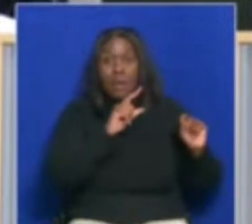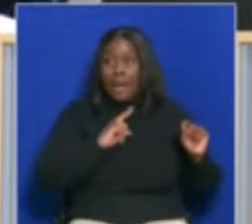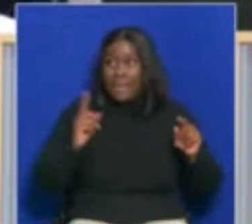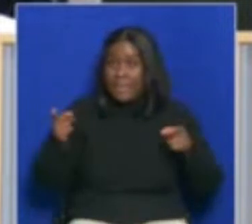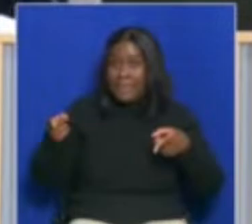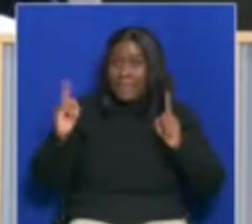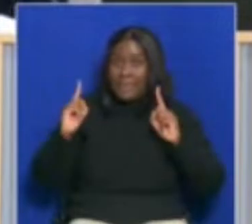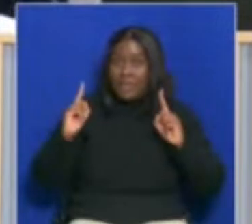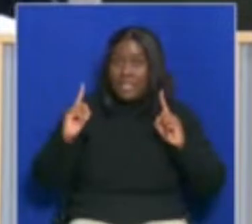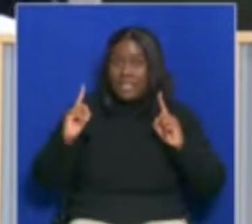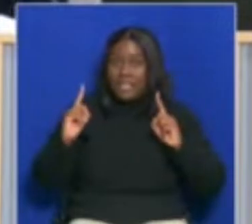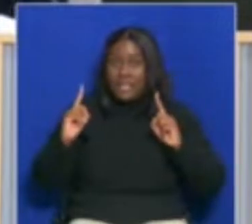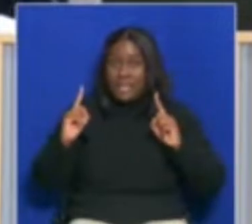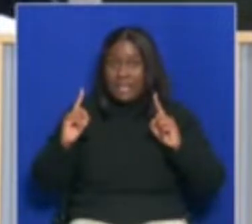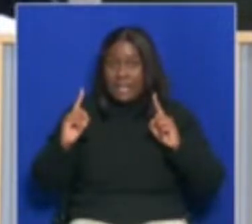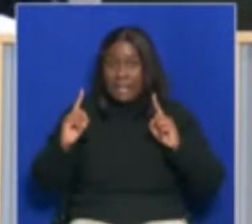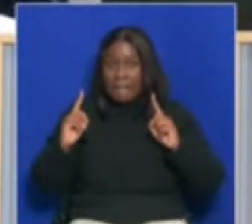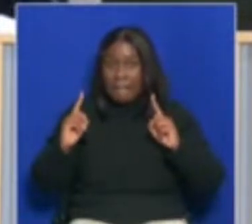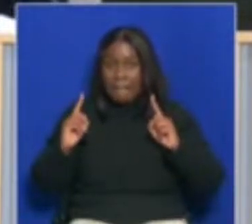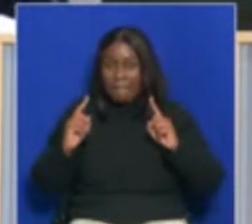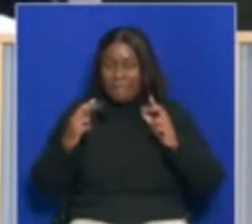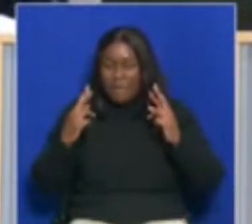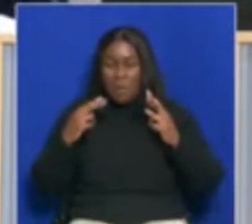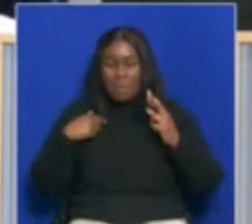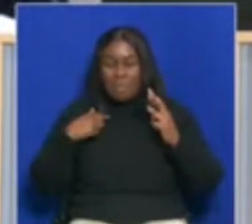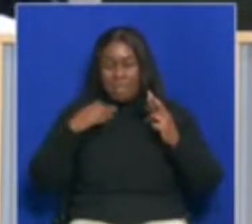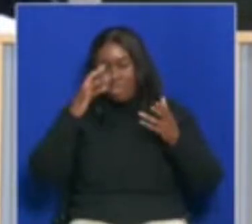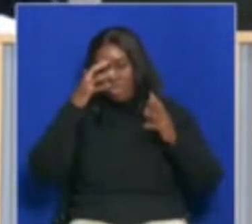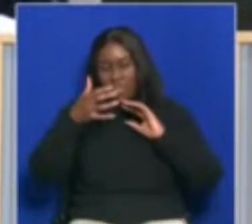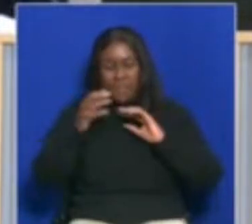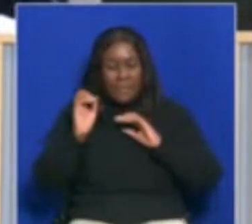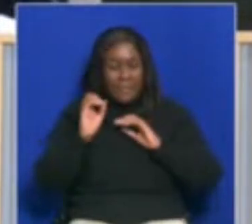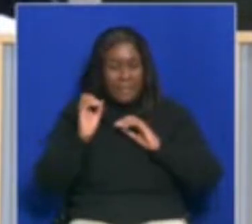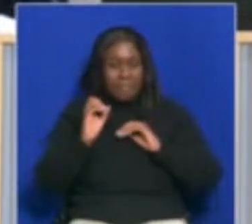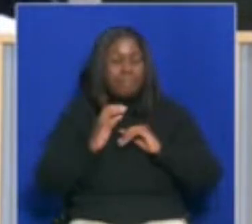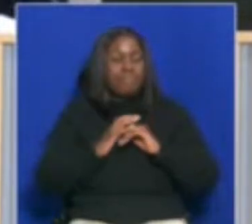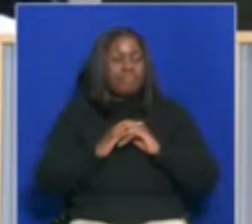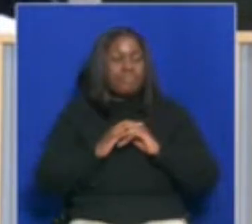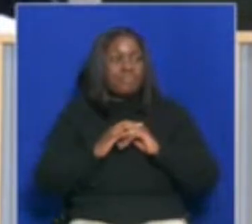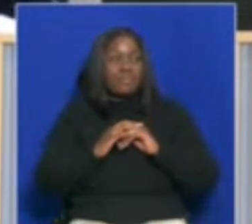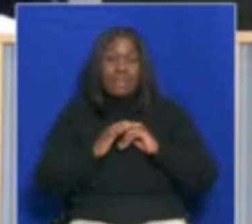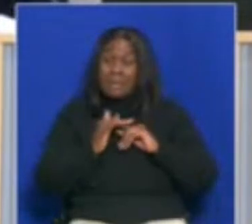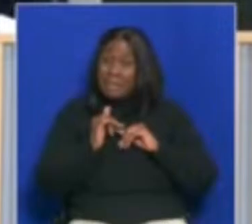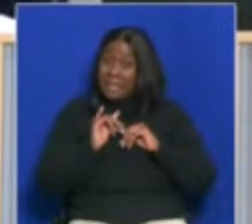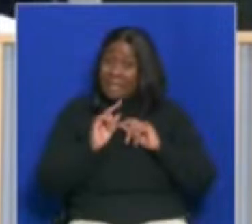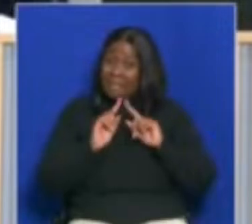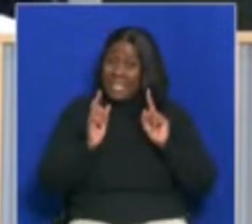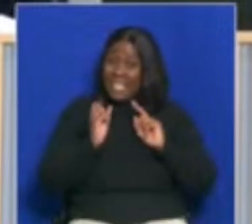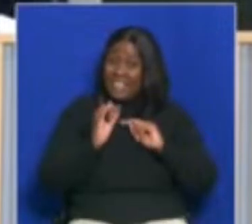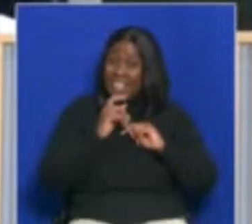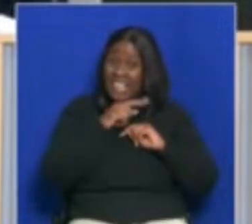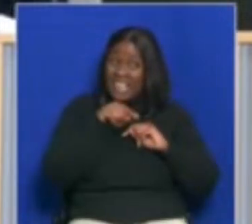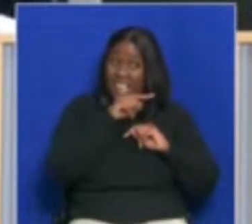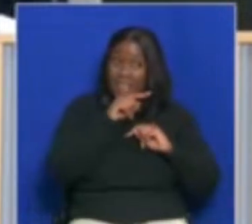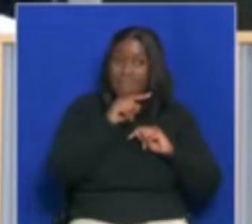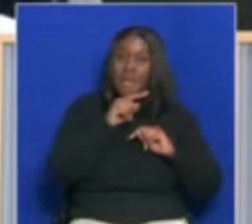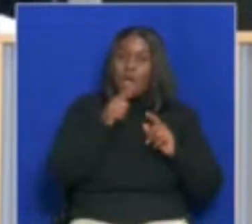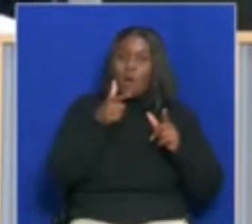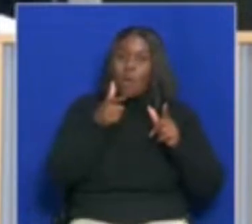up the cases. But if it's people involved in gang wars,